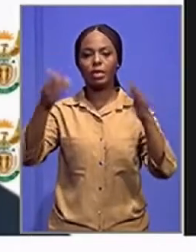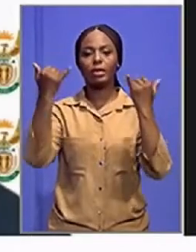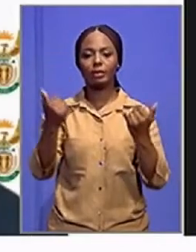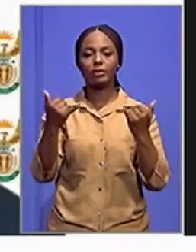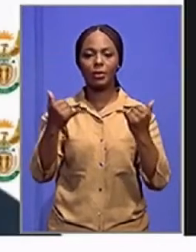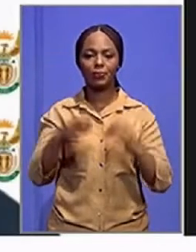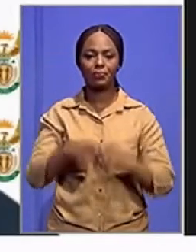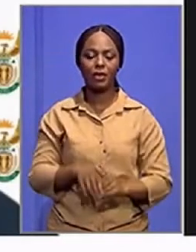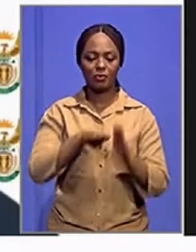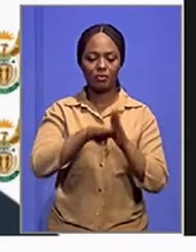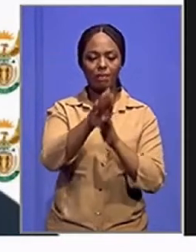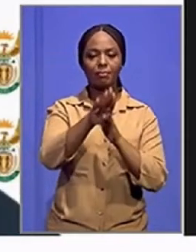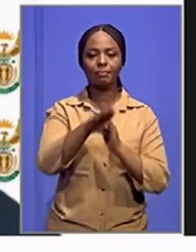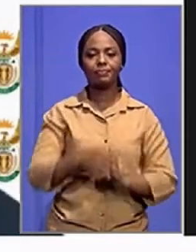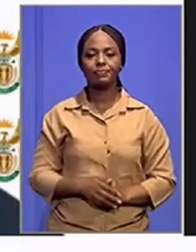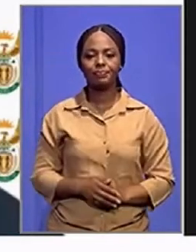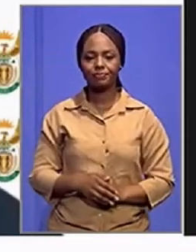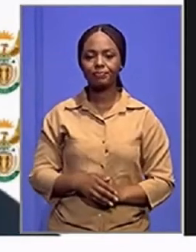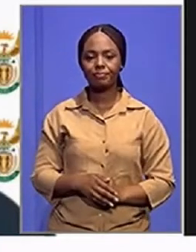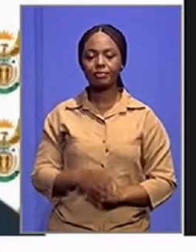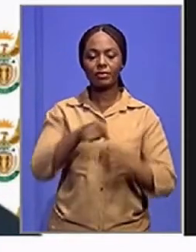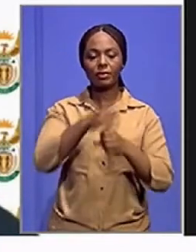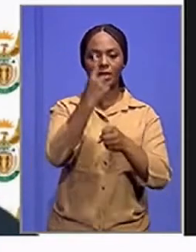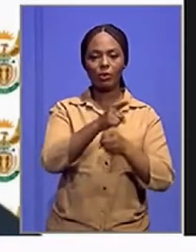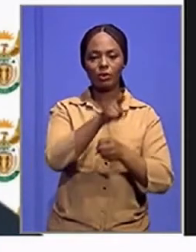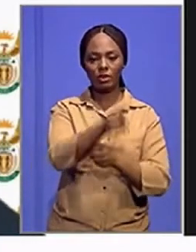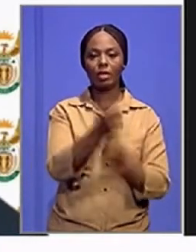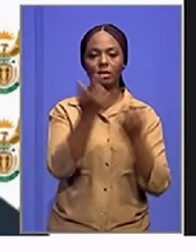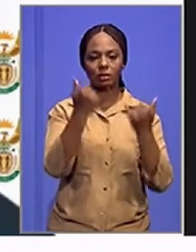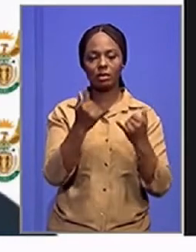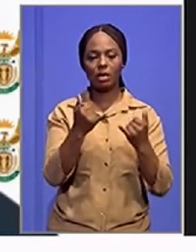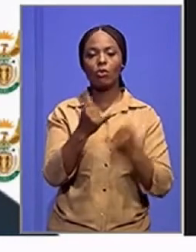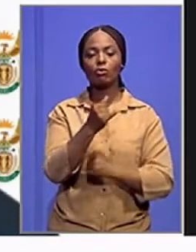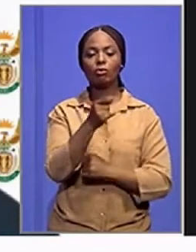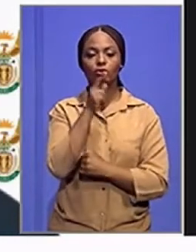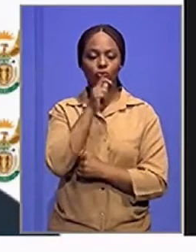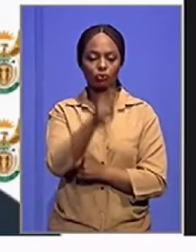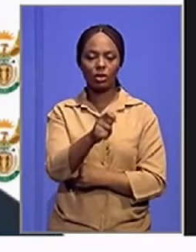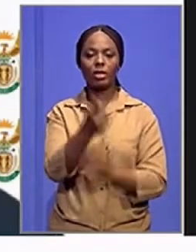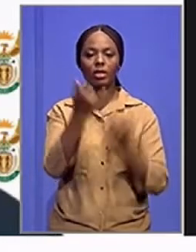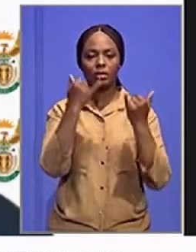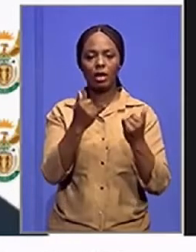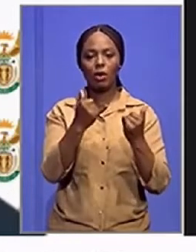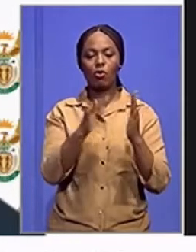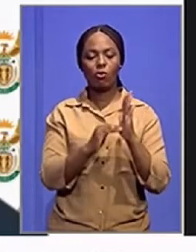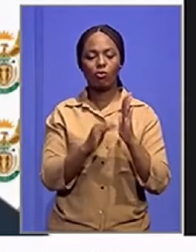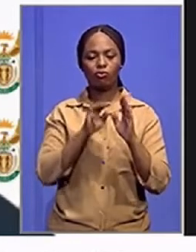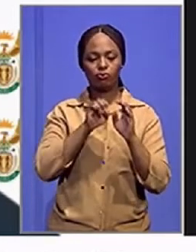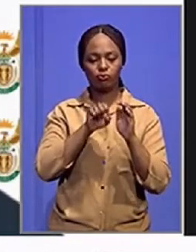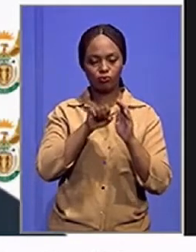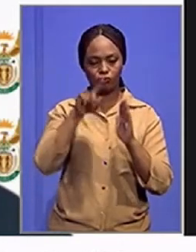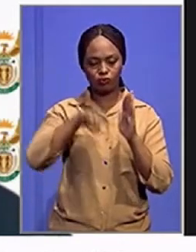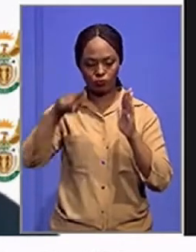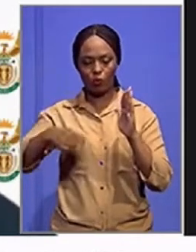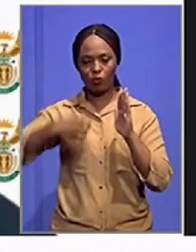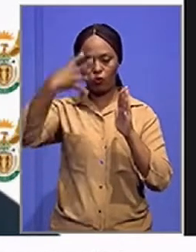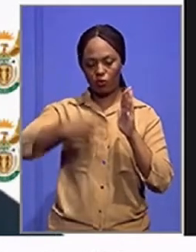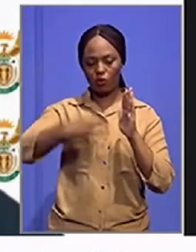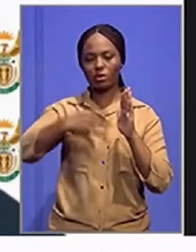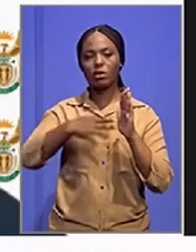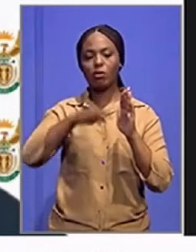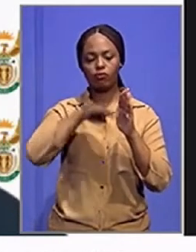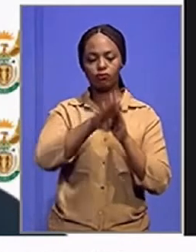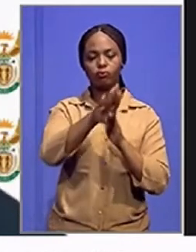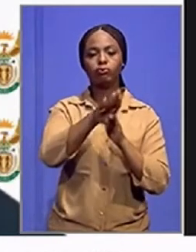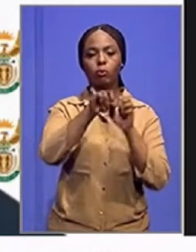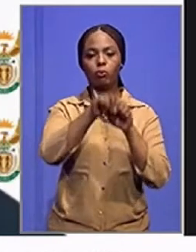wave. We can now say officially that Kauten has technically exited the fourth wave this week. And